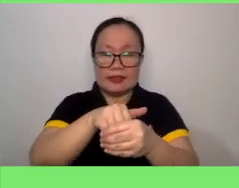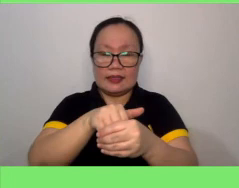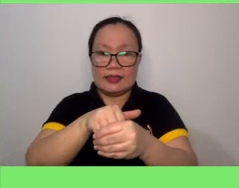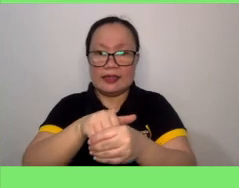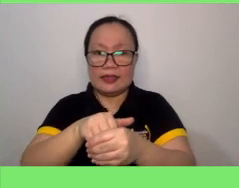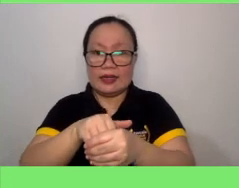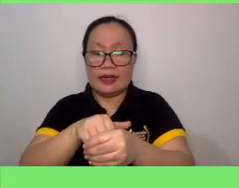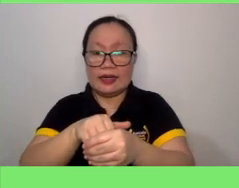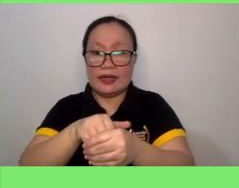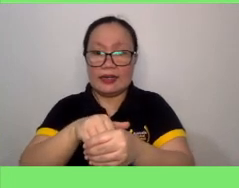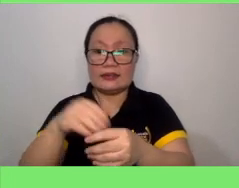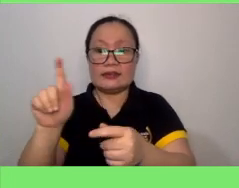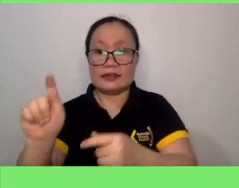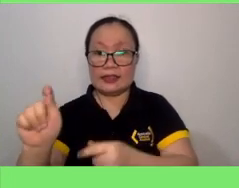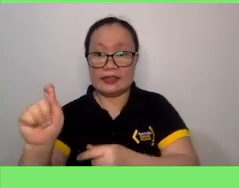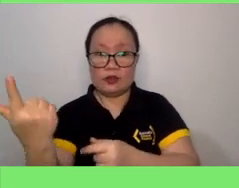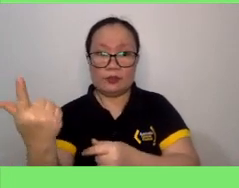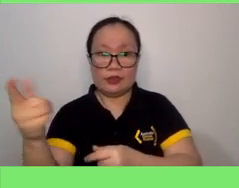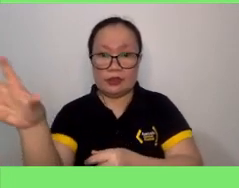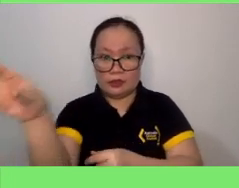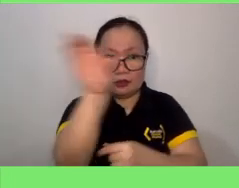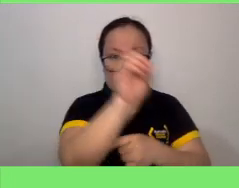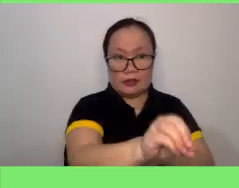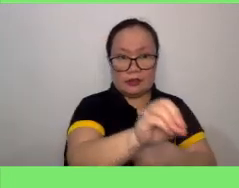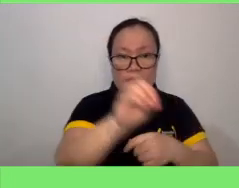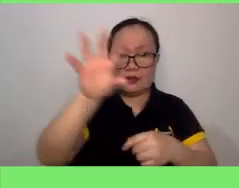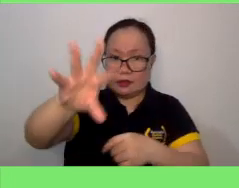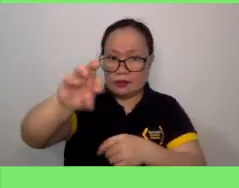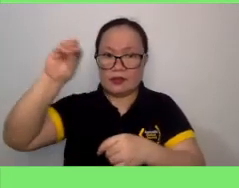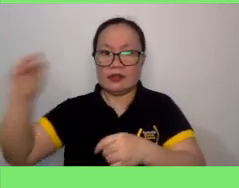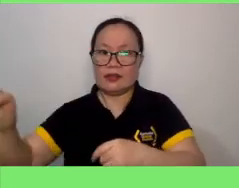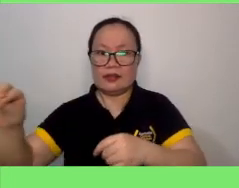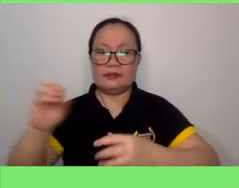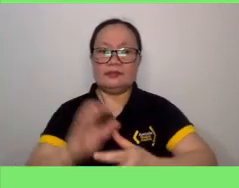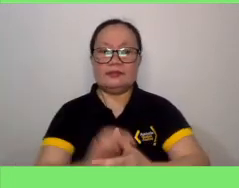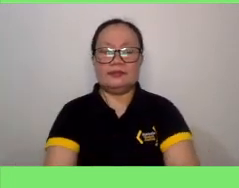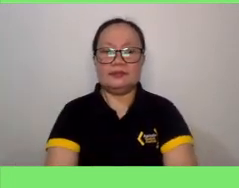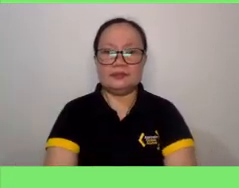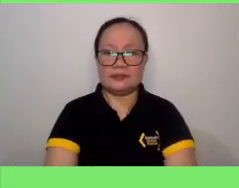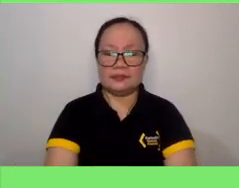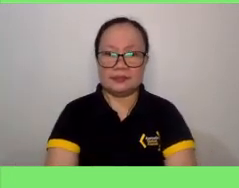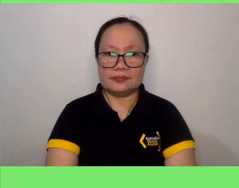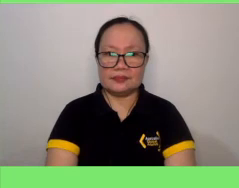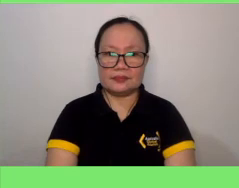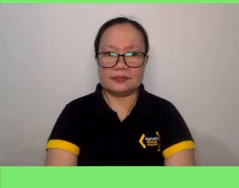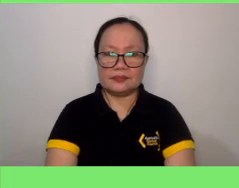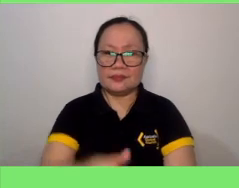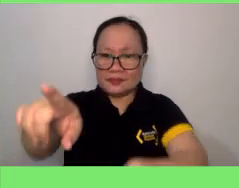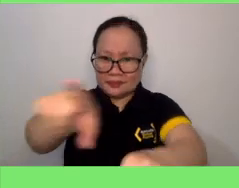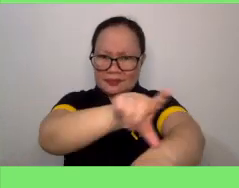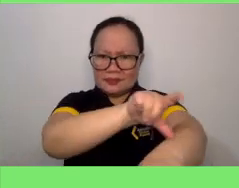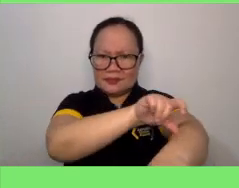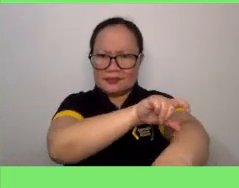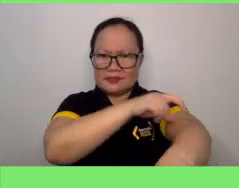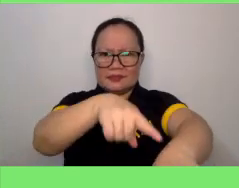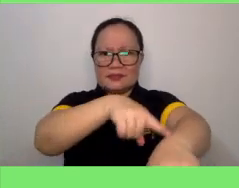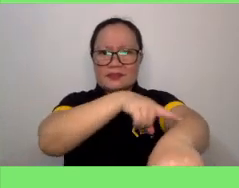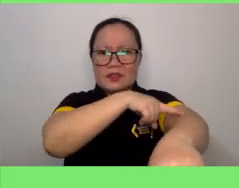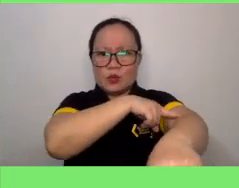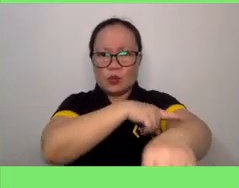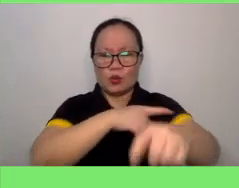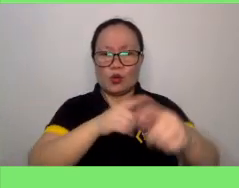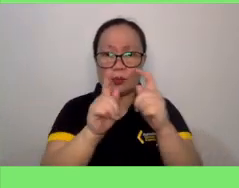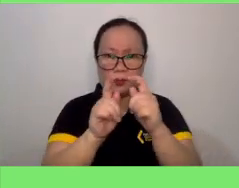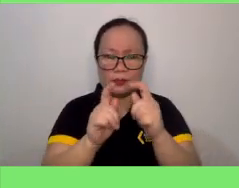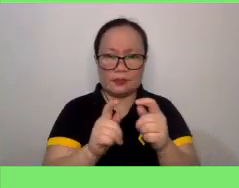lagay natin dito yung trinomial natin. So, 7xy squared minus 6x squared